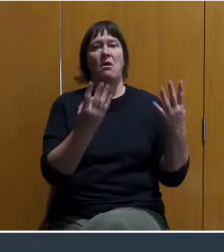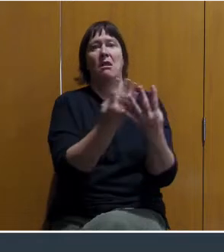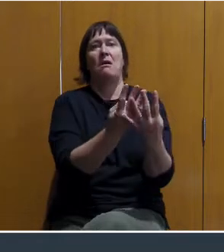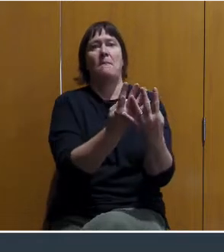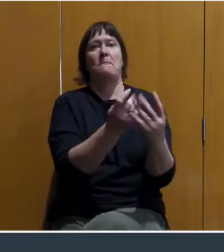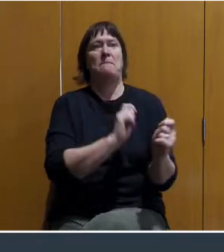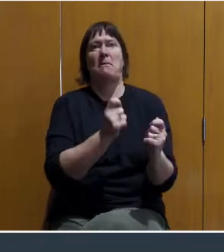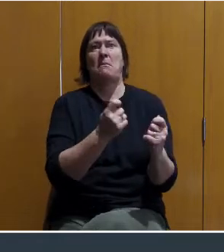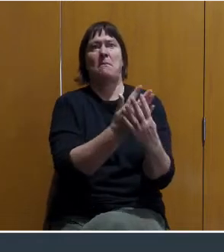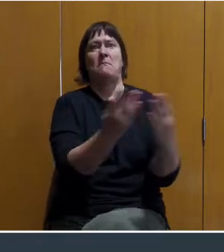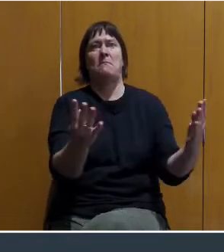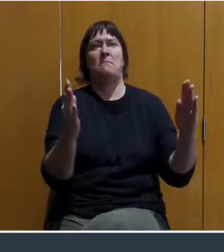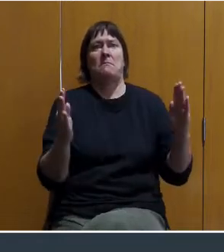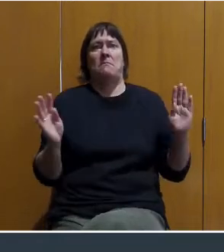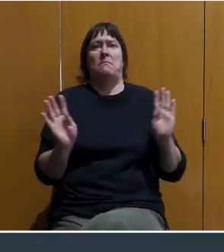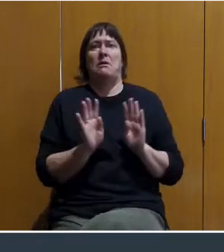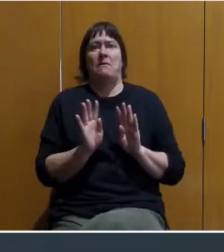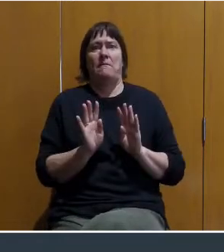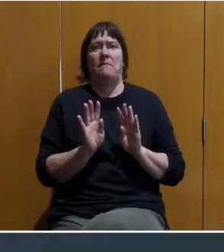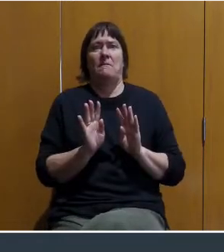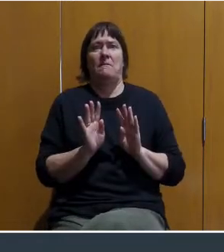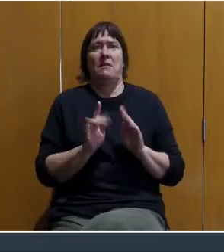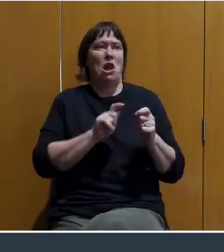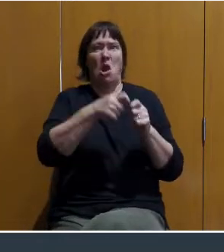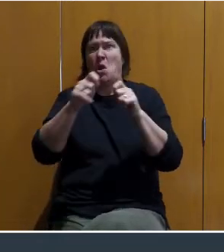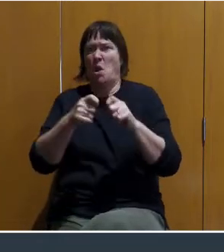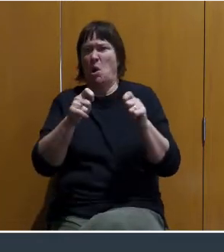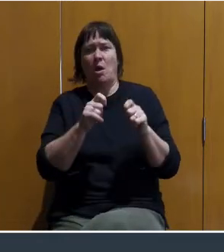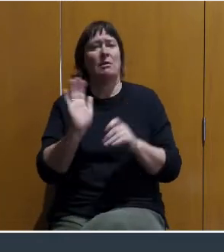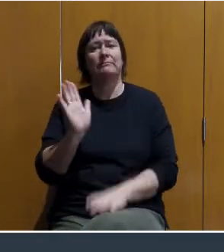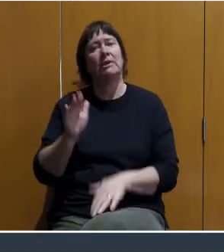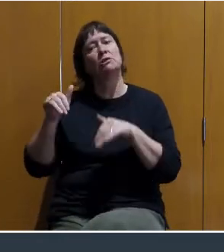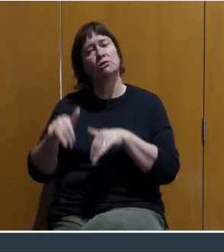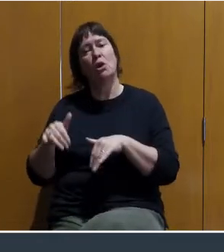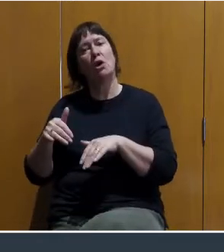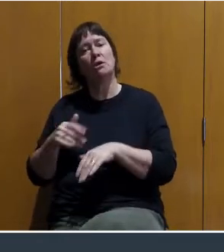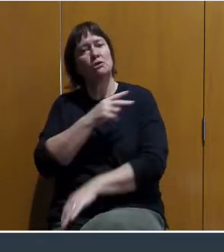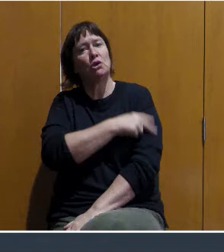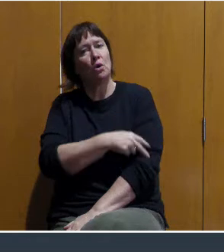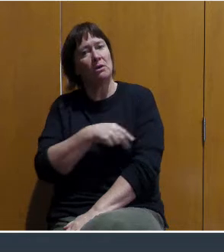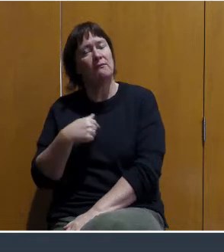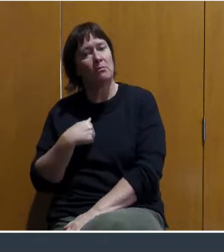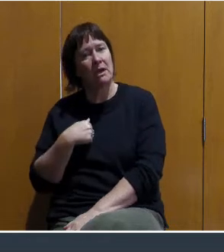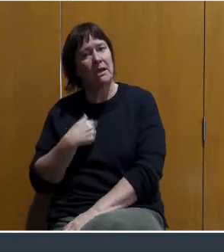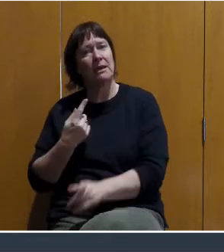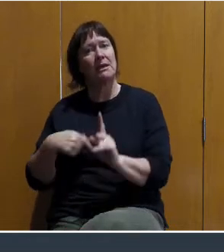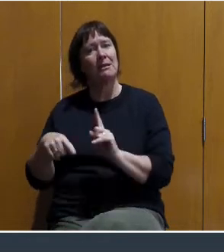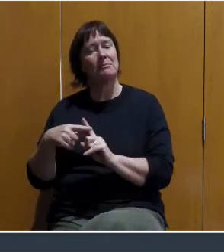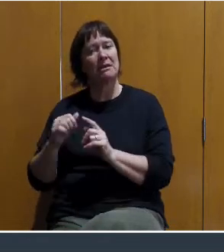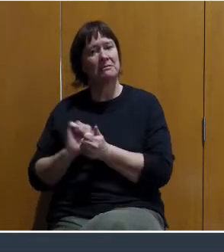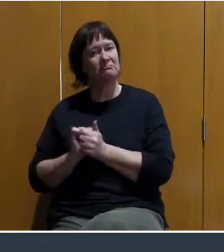the place. And the dog is my security as well as my company. So I really